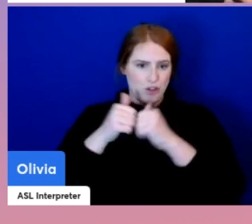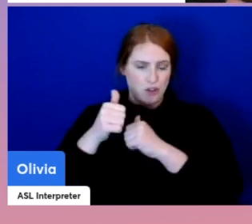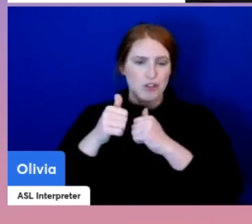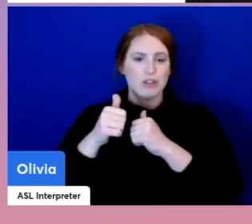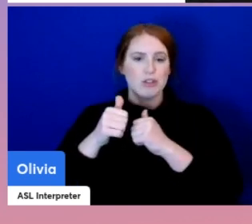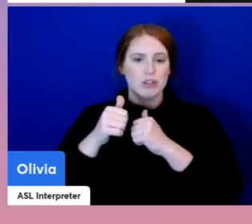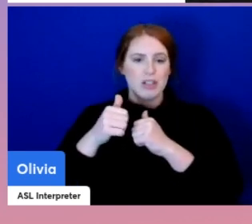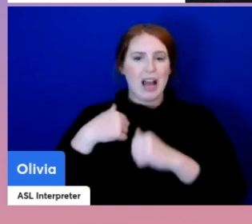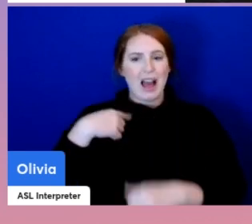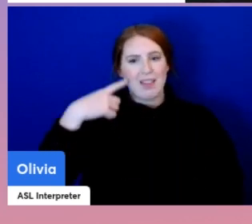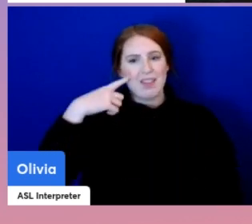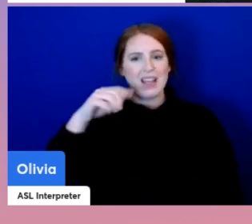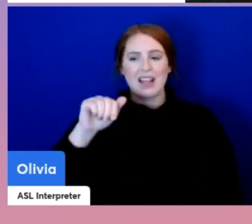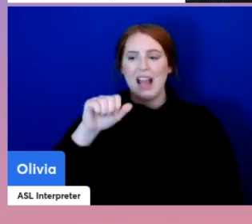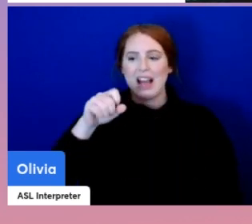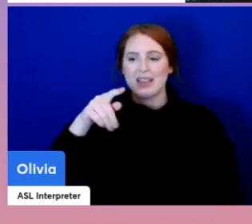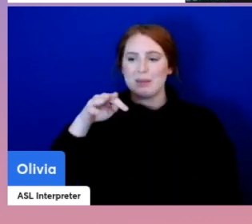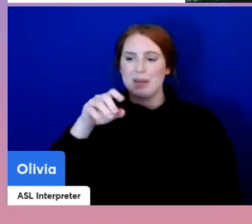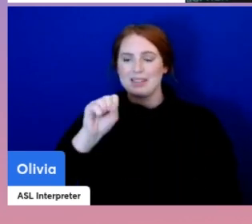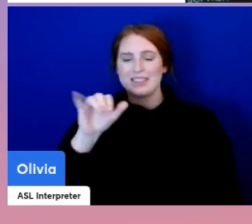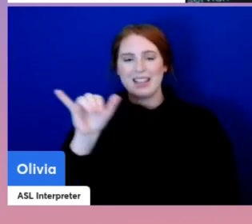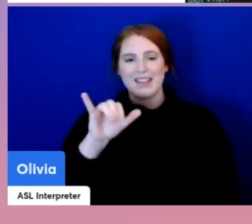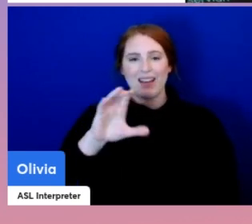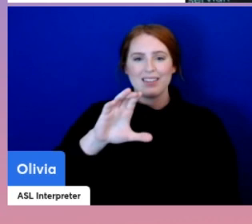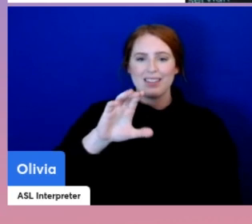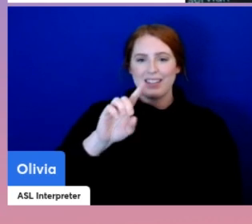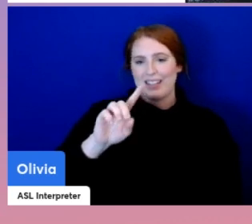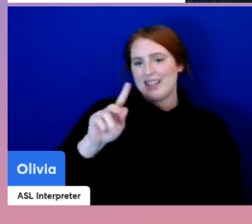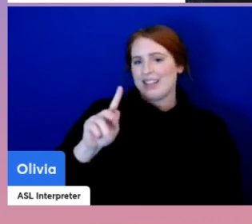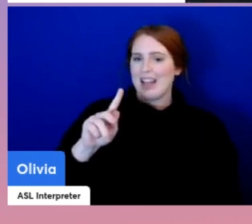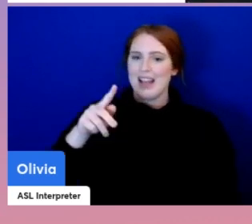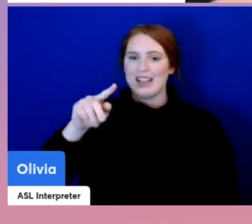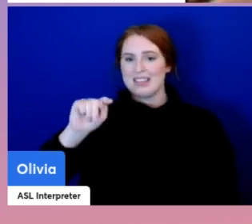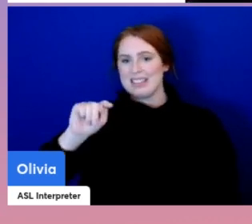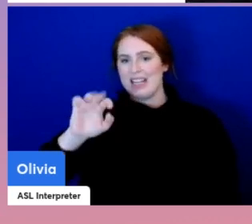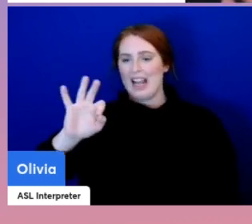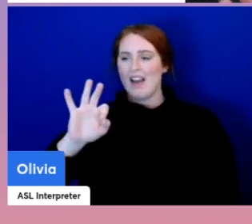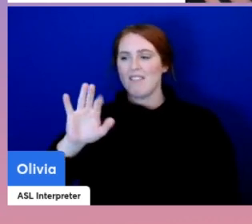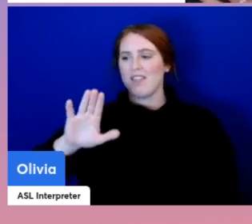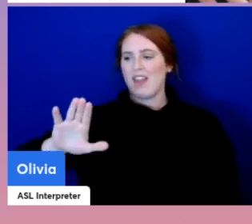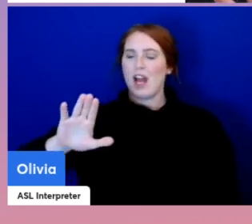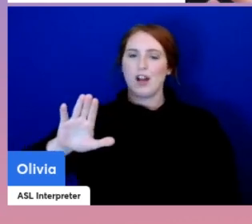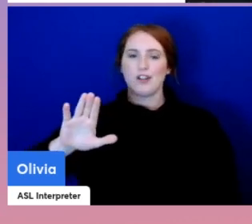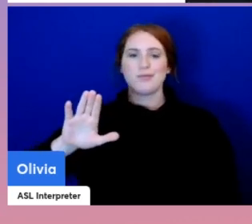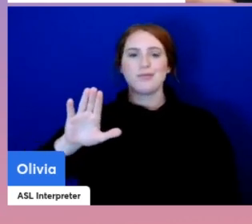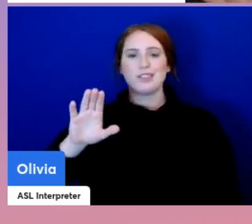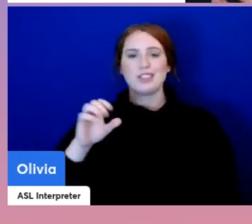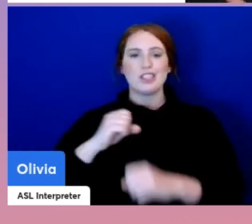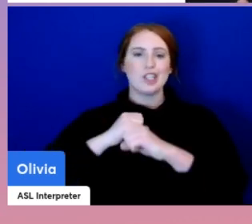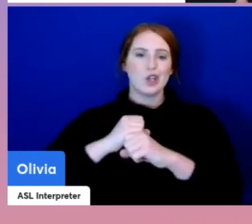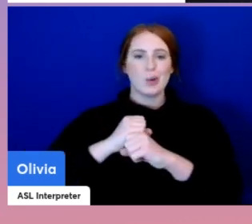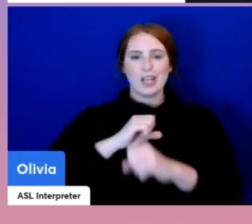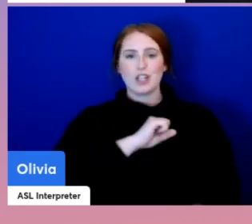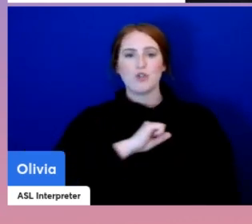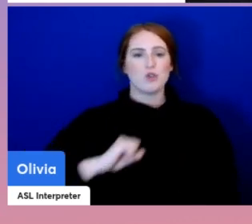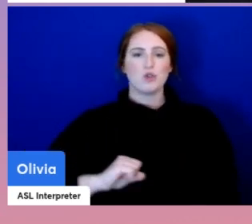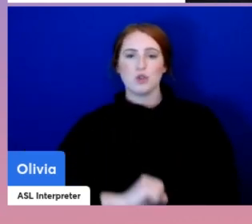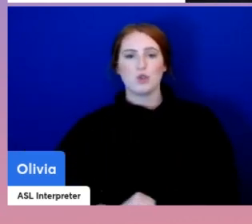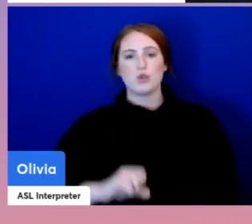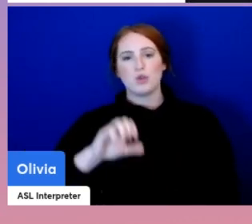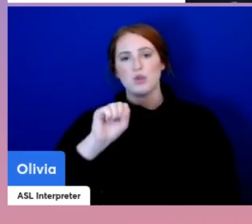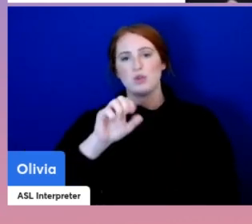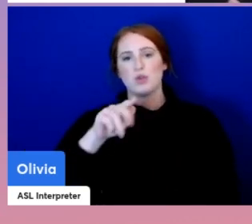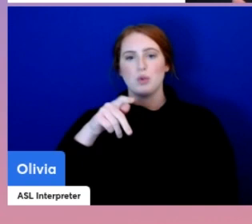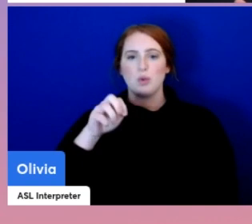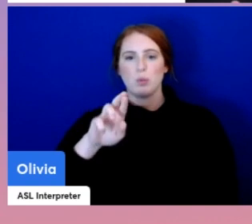as a little bit of CDKTF security superpower. And first, we need to understand what CDKTF aspects